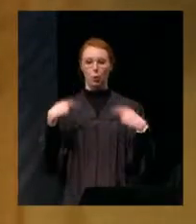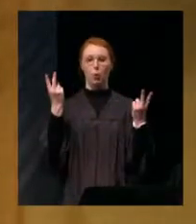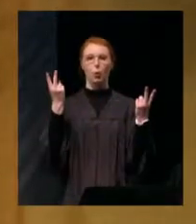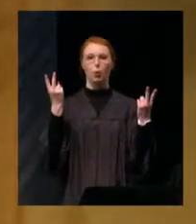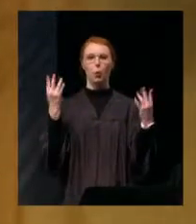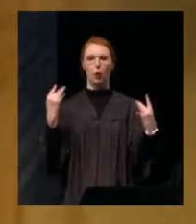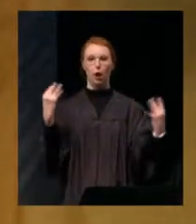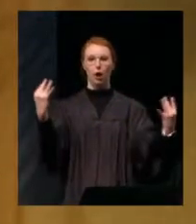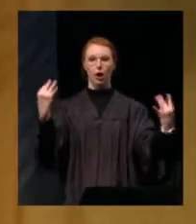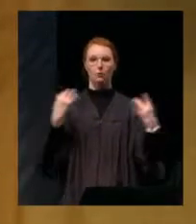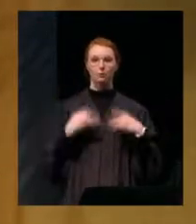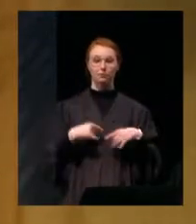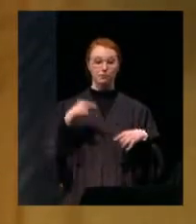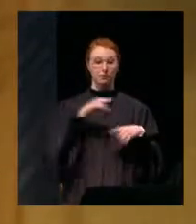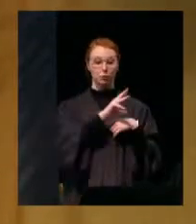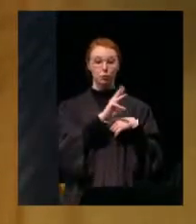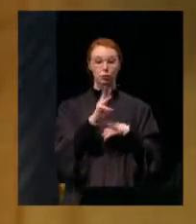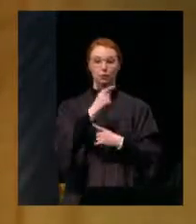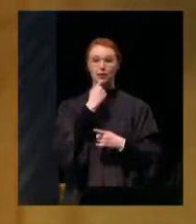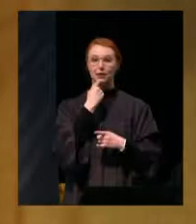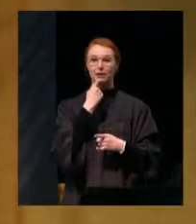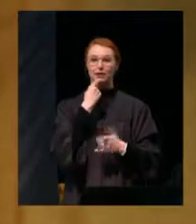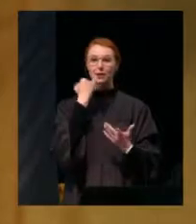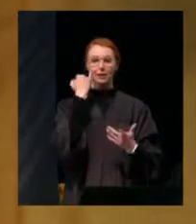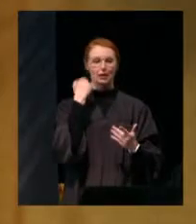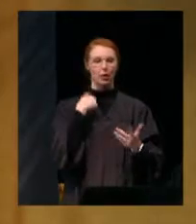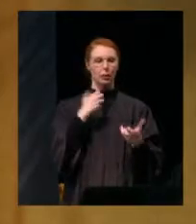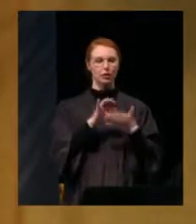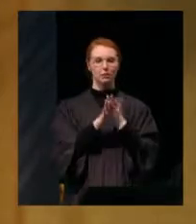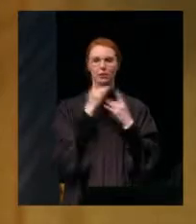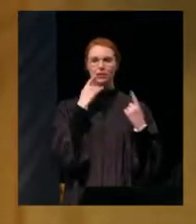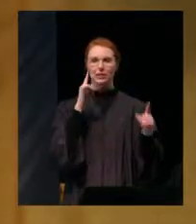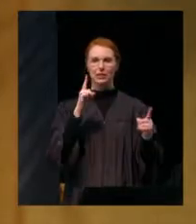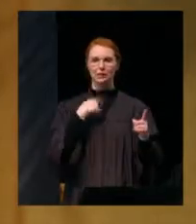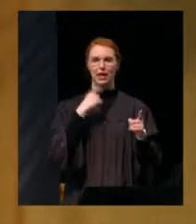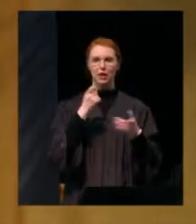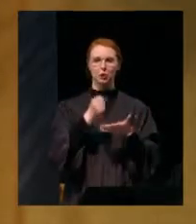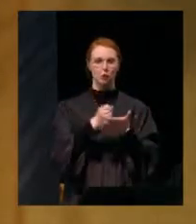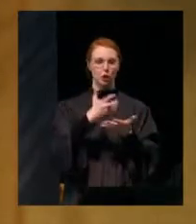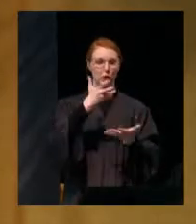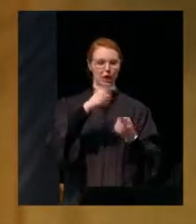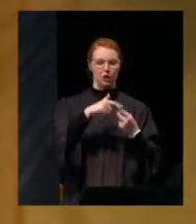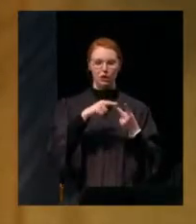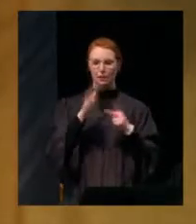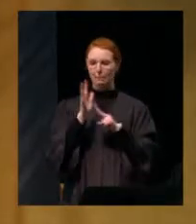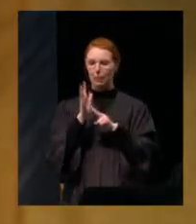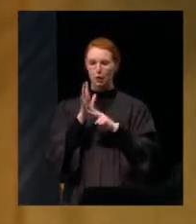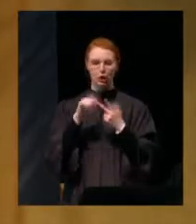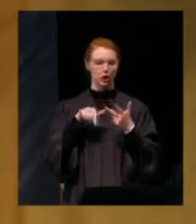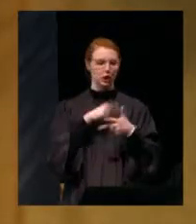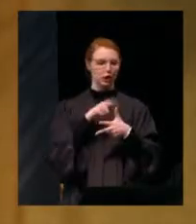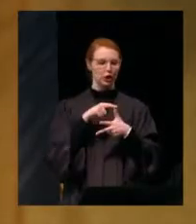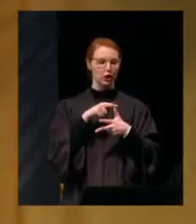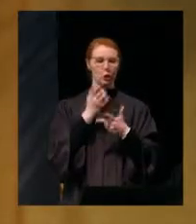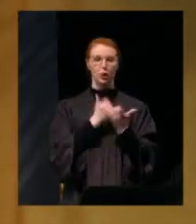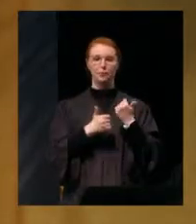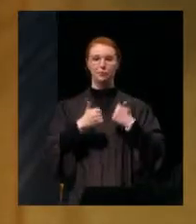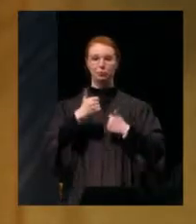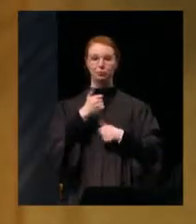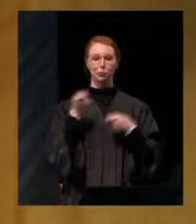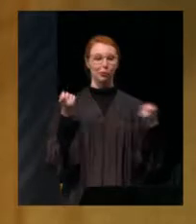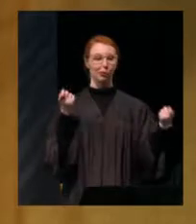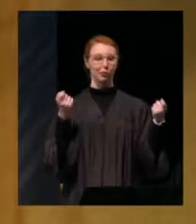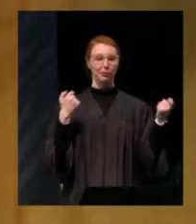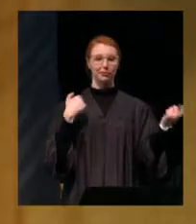This website is telling me that in order to be successful, I have to be rich, popular, or superior to the average